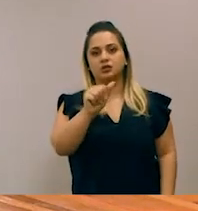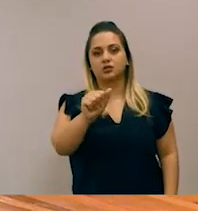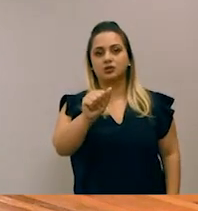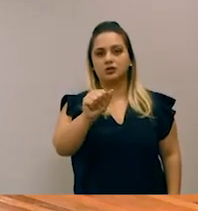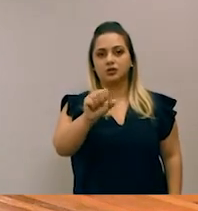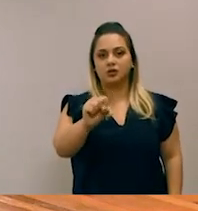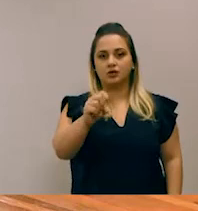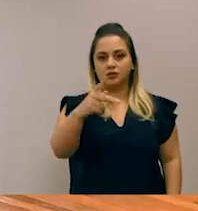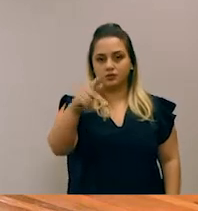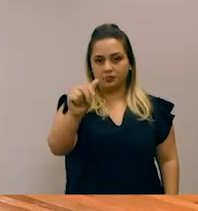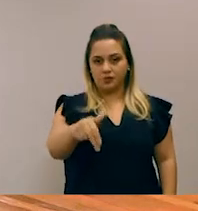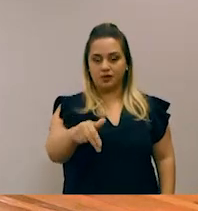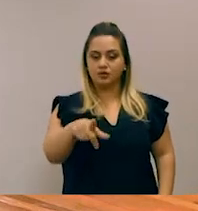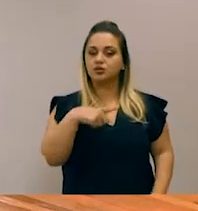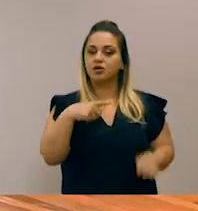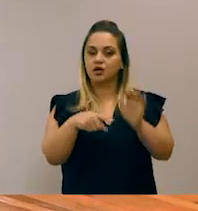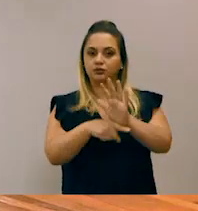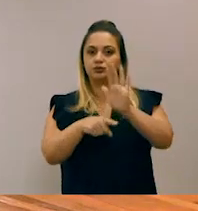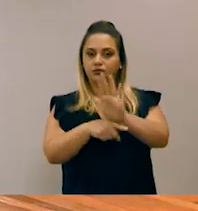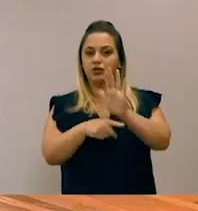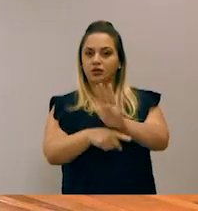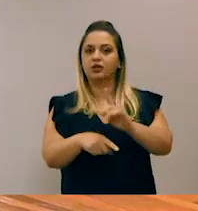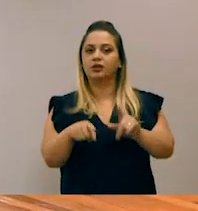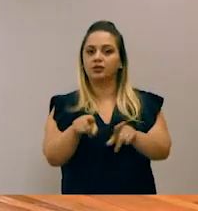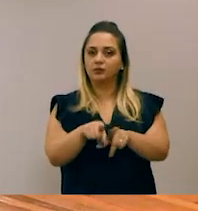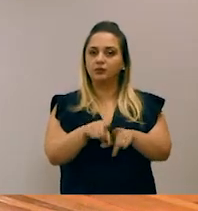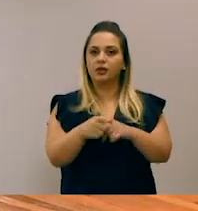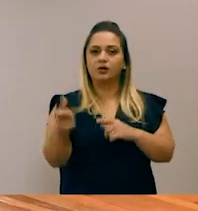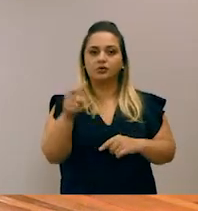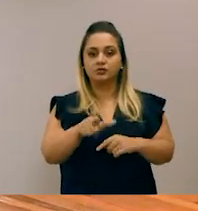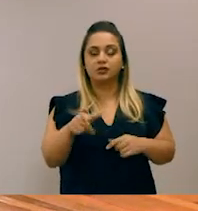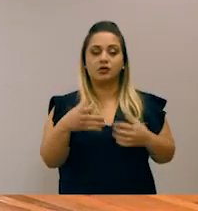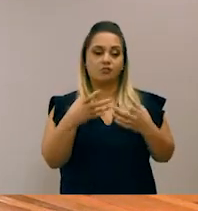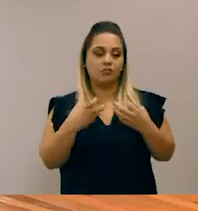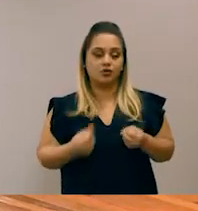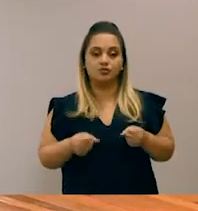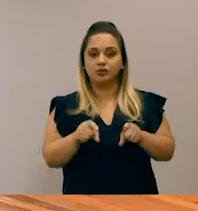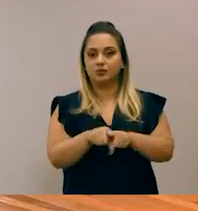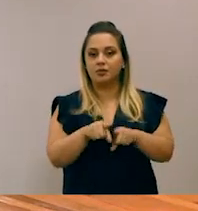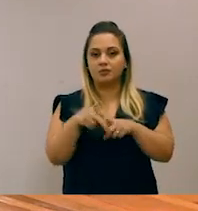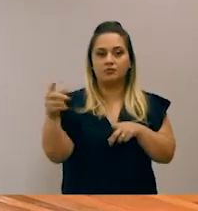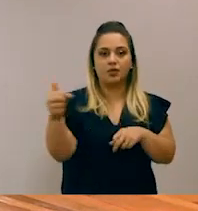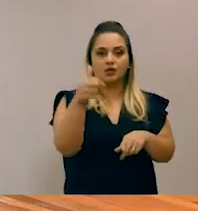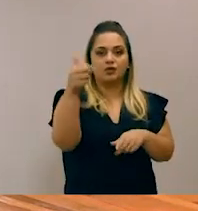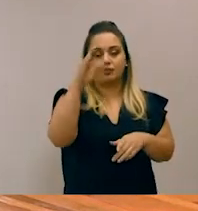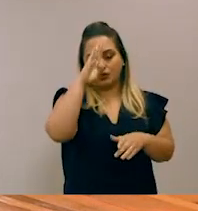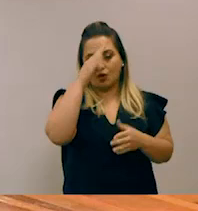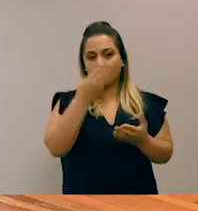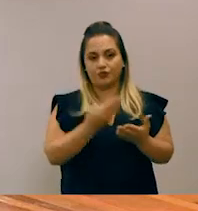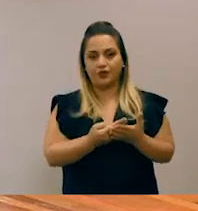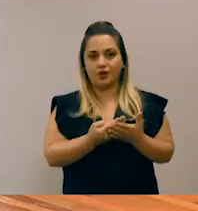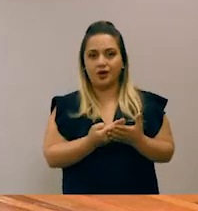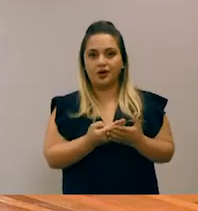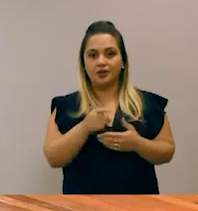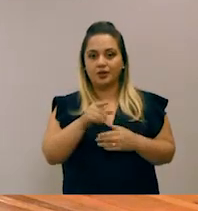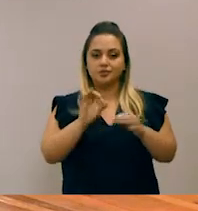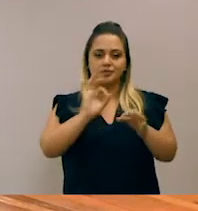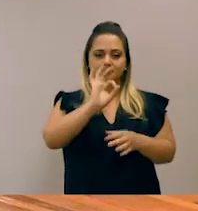the anti-spam. I could have a better accuracy